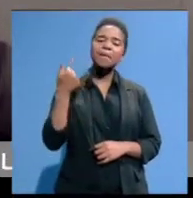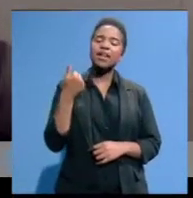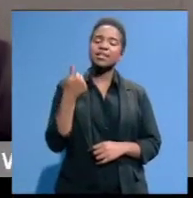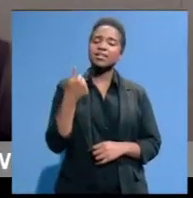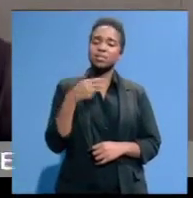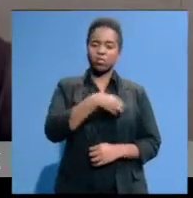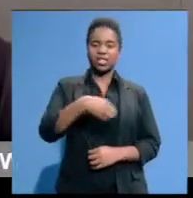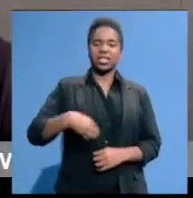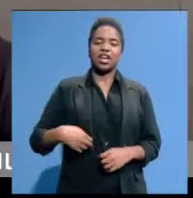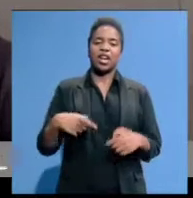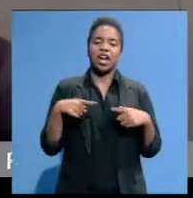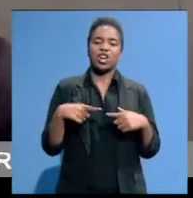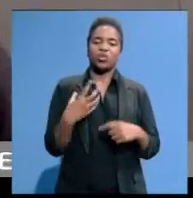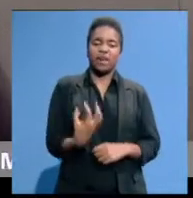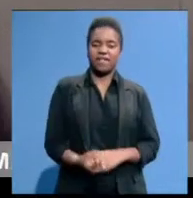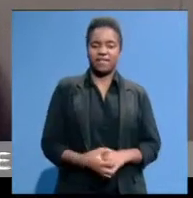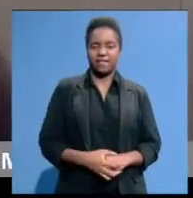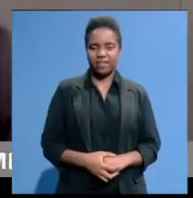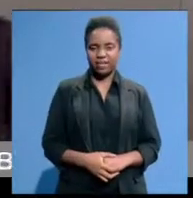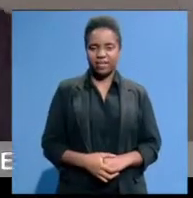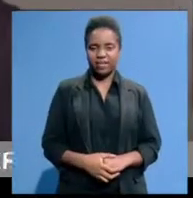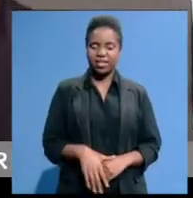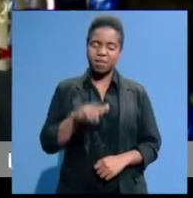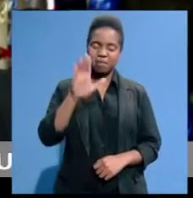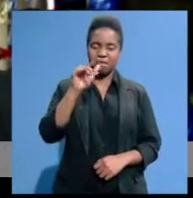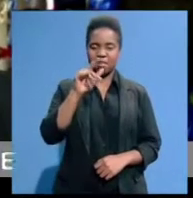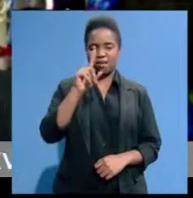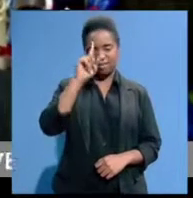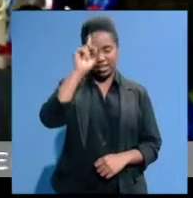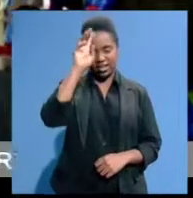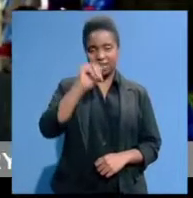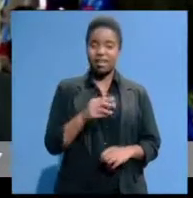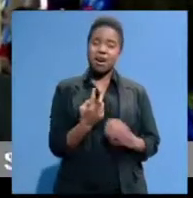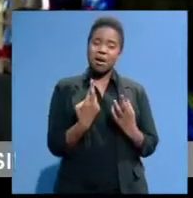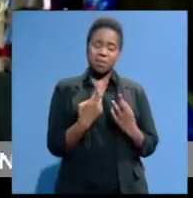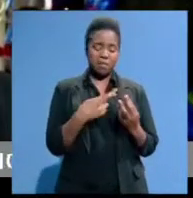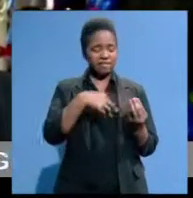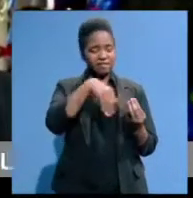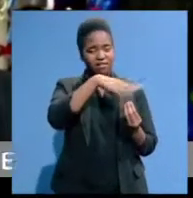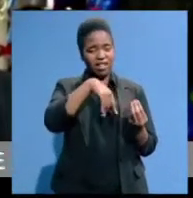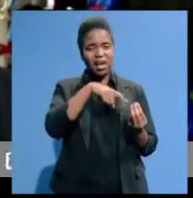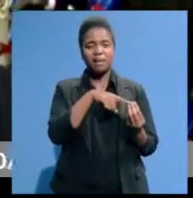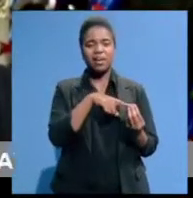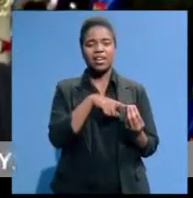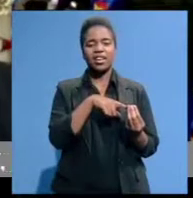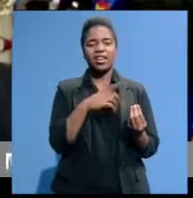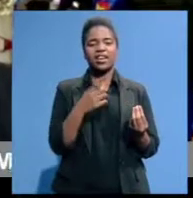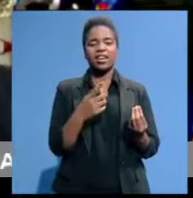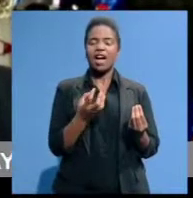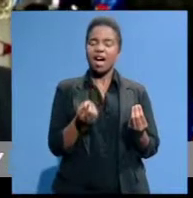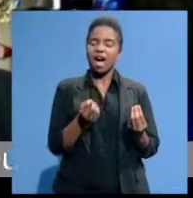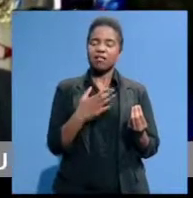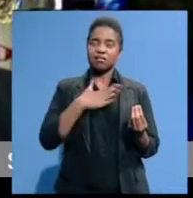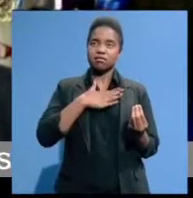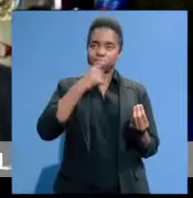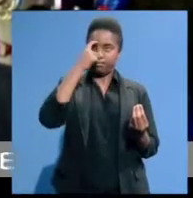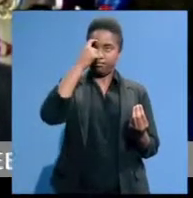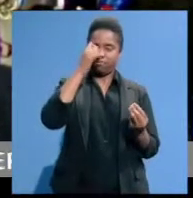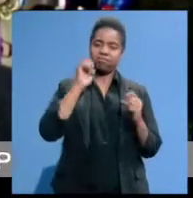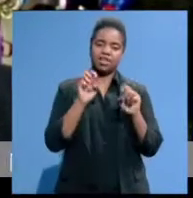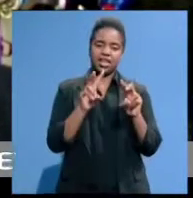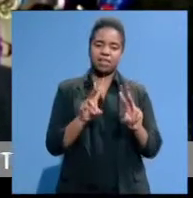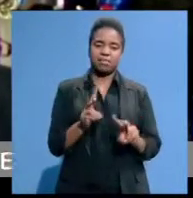because the sound was getting too bad. But we are so thankful that Tata Mahlasela, you're still alive and you're still here to help us continue and find our direction. I think many